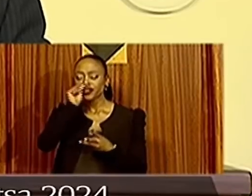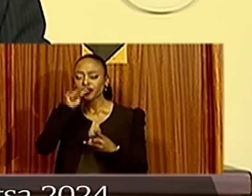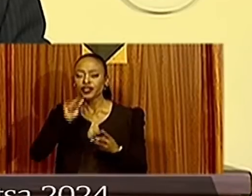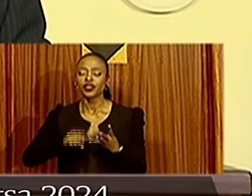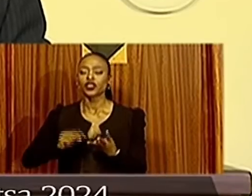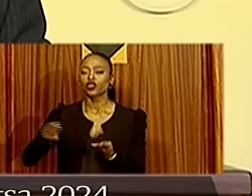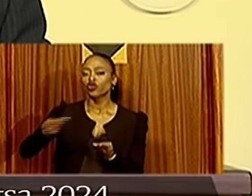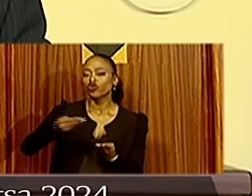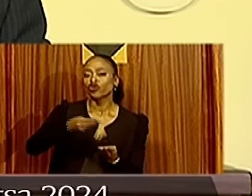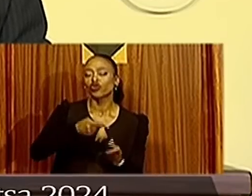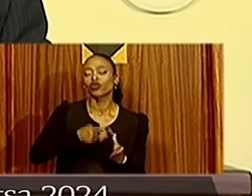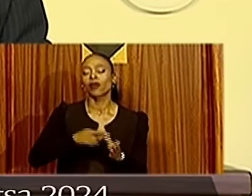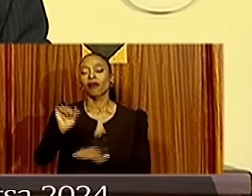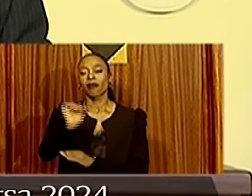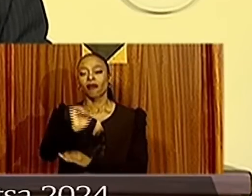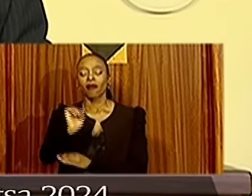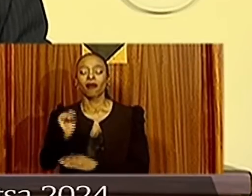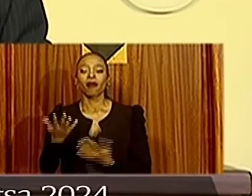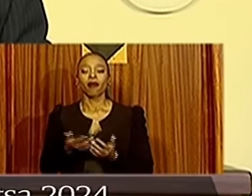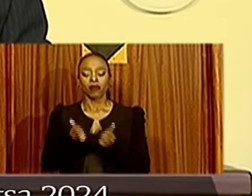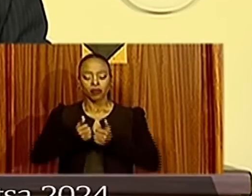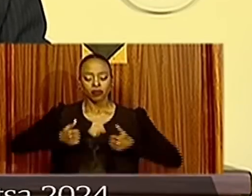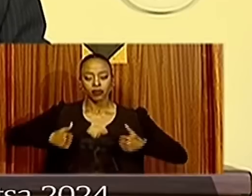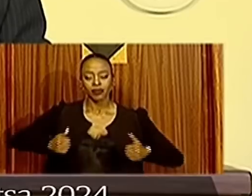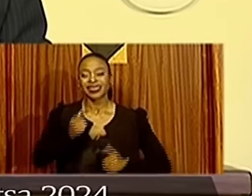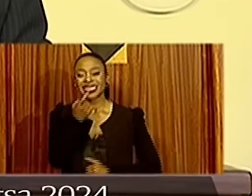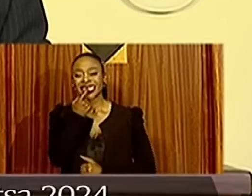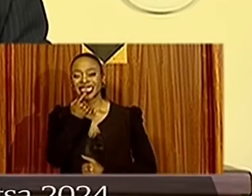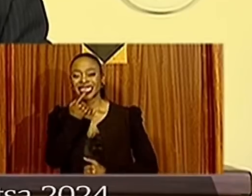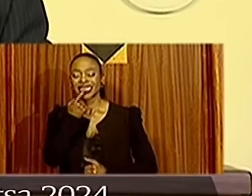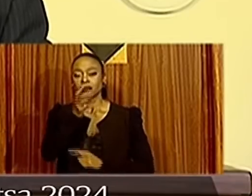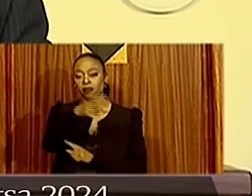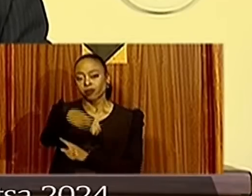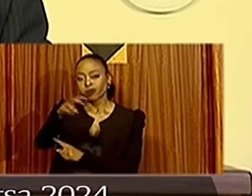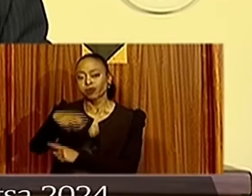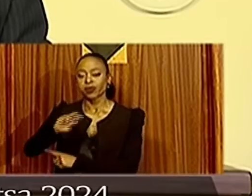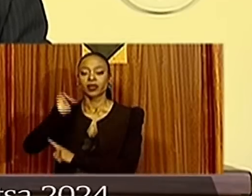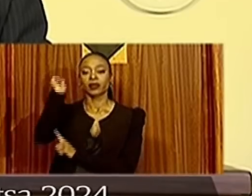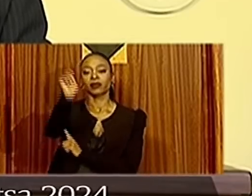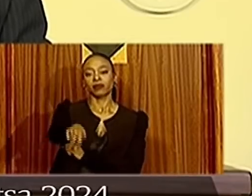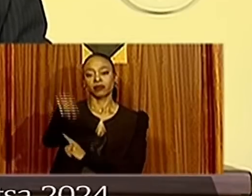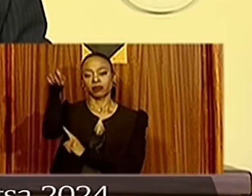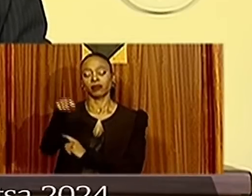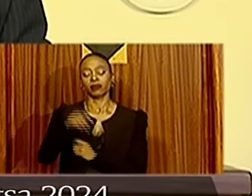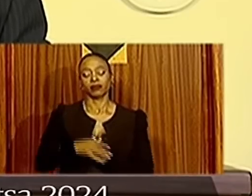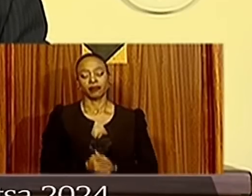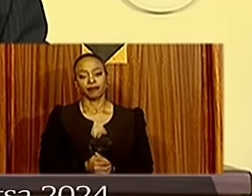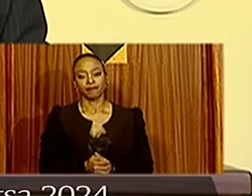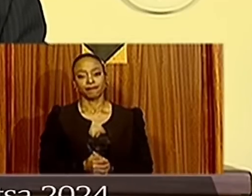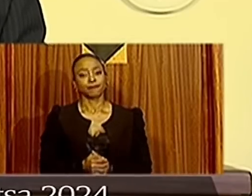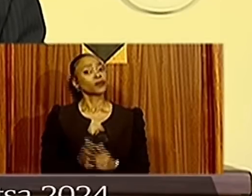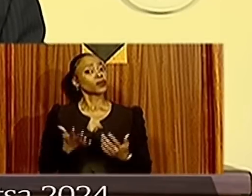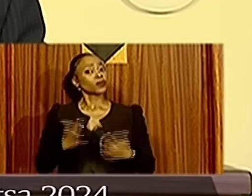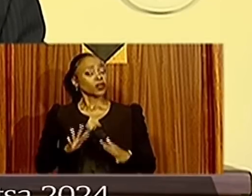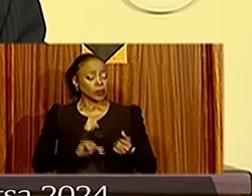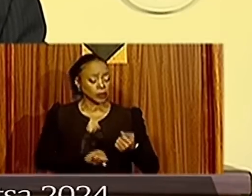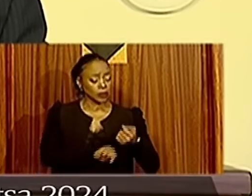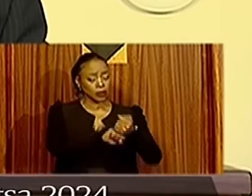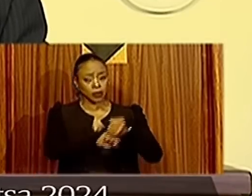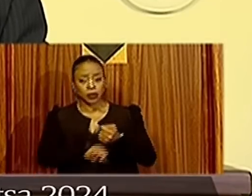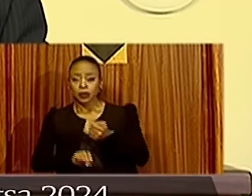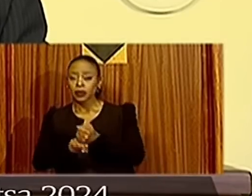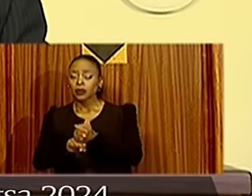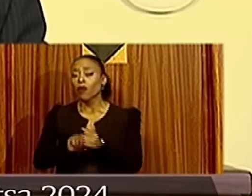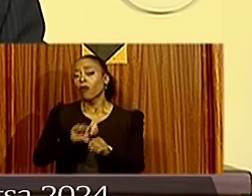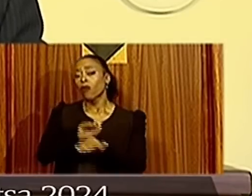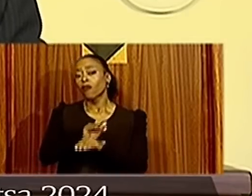sugar, automotive, furniture, steel, tourism, and forestry. We have provided support to more